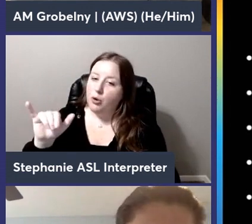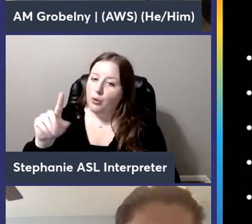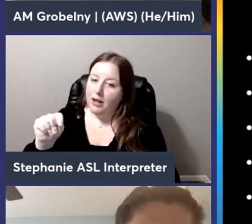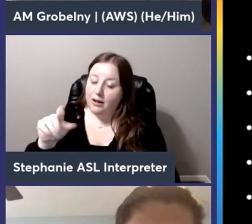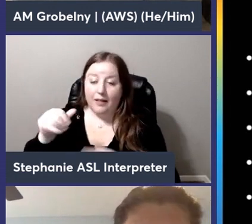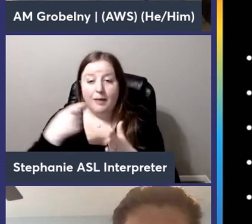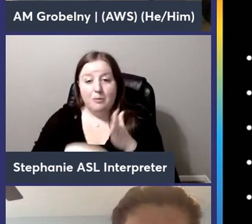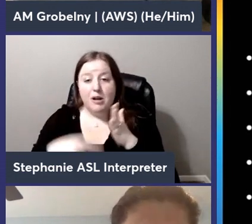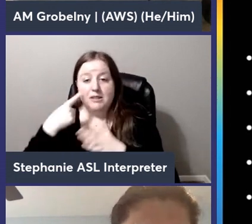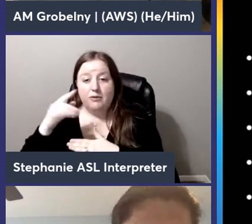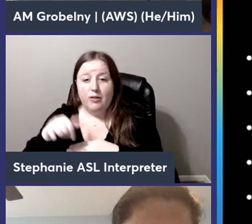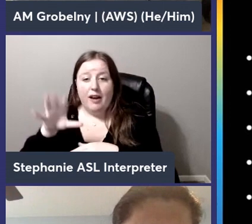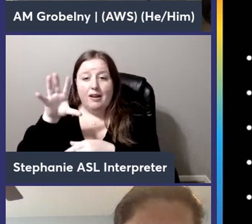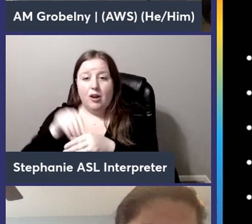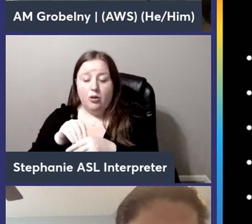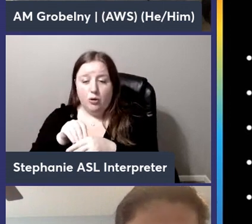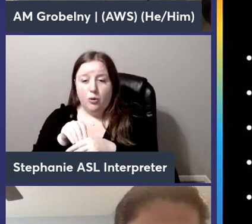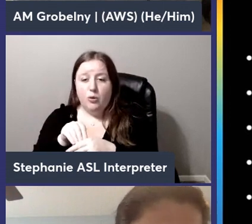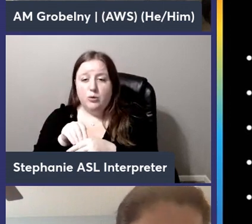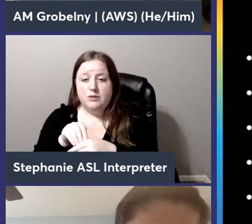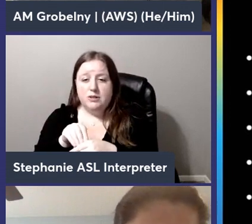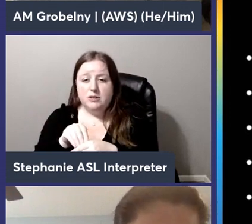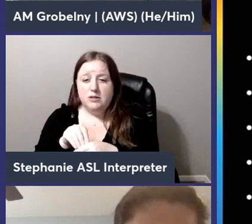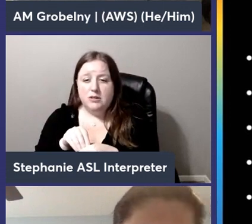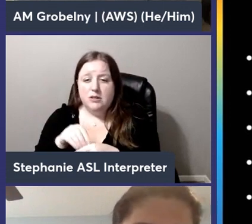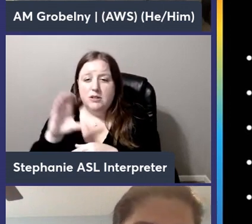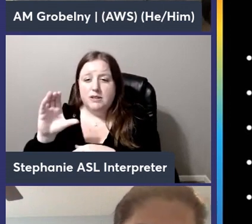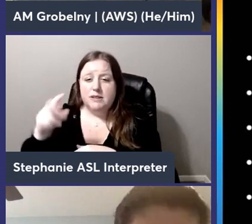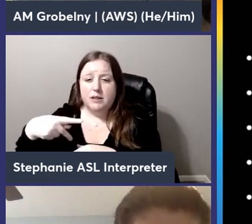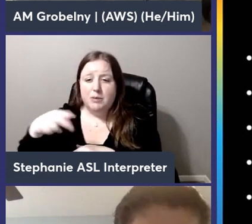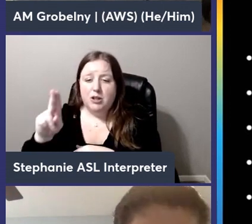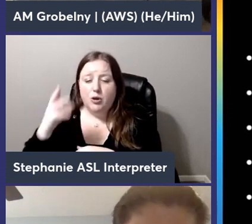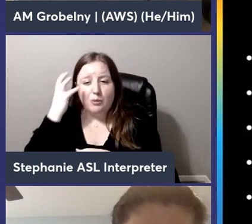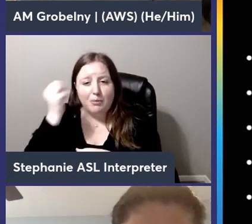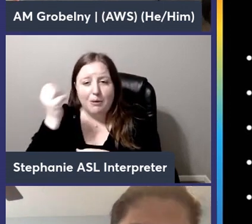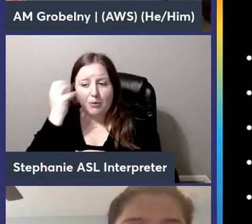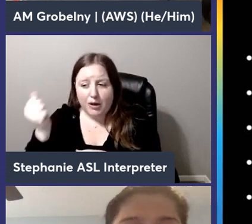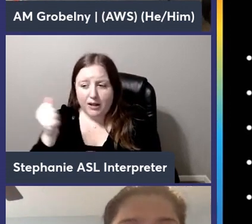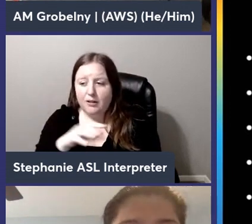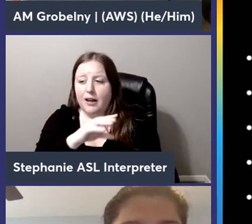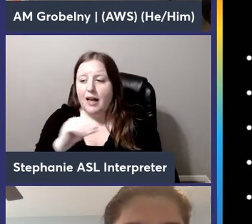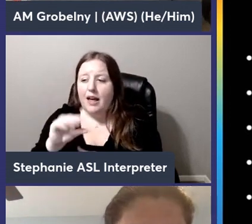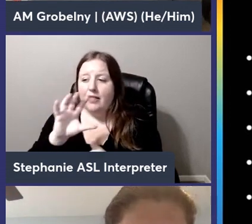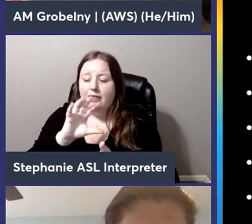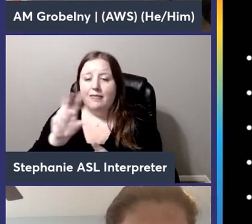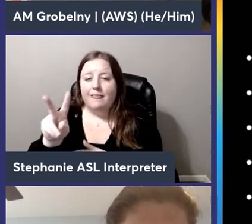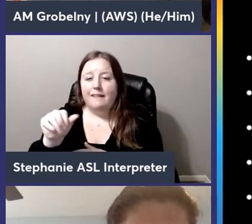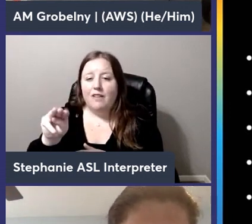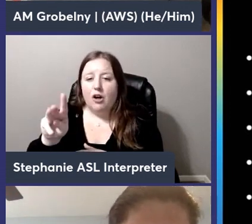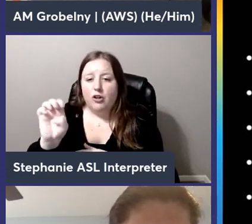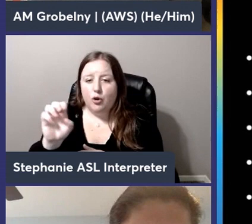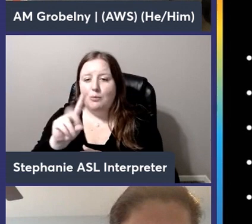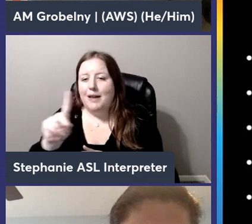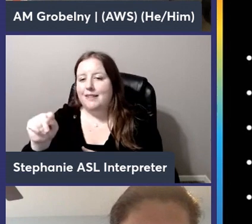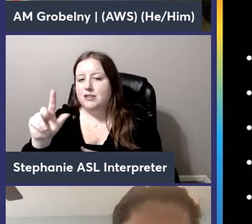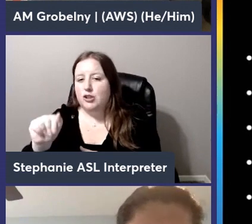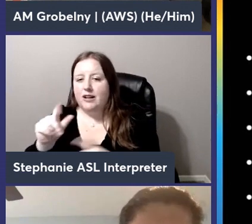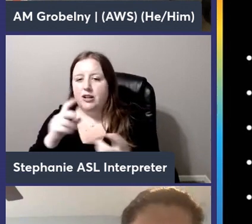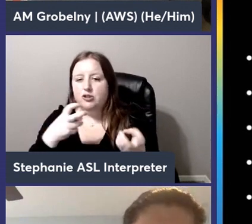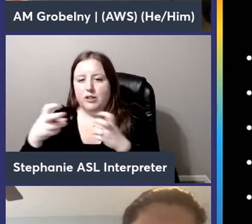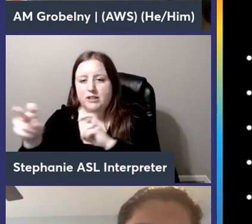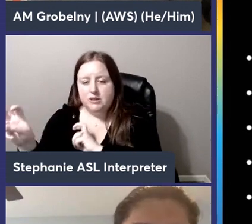pricing includes the CPU memory and the EBS volume, and also the data transfers